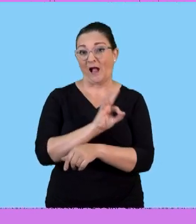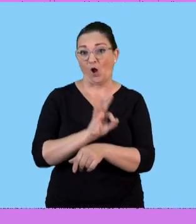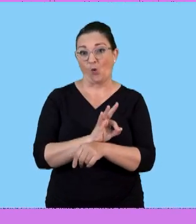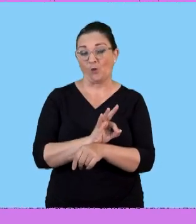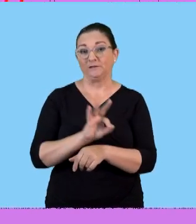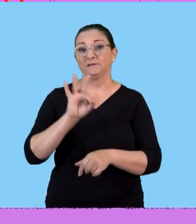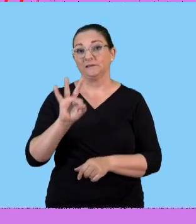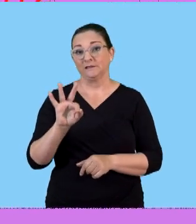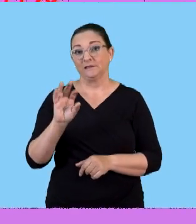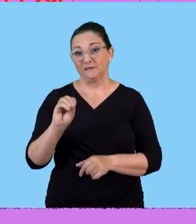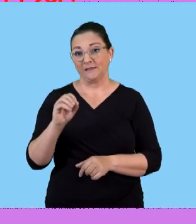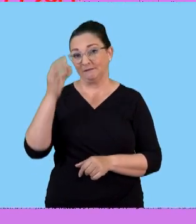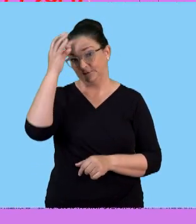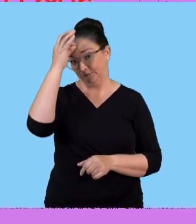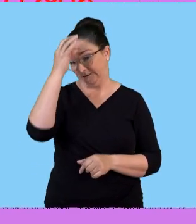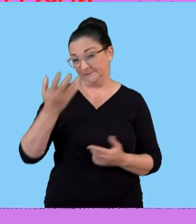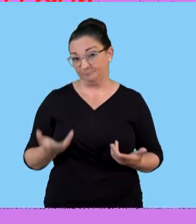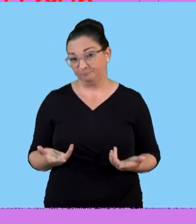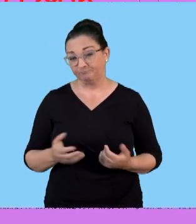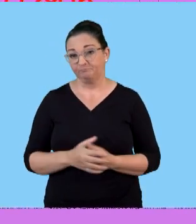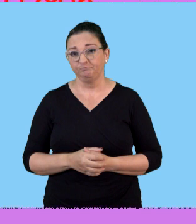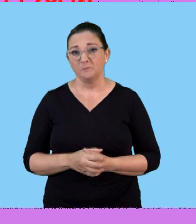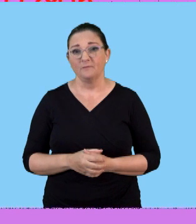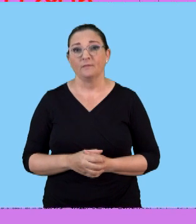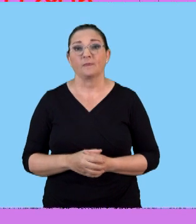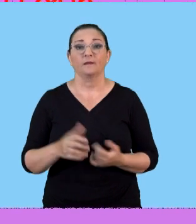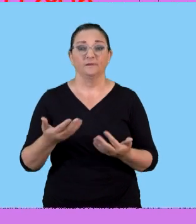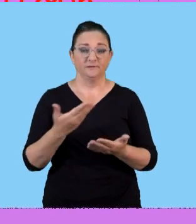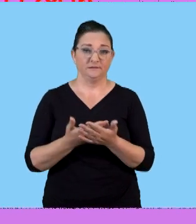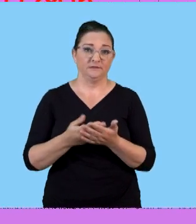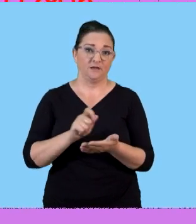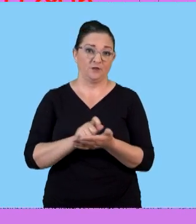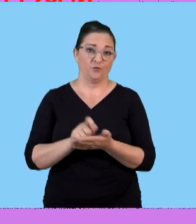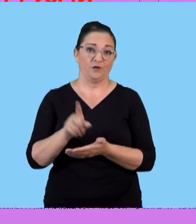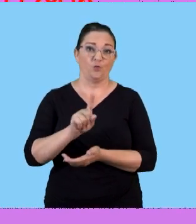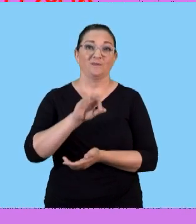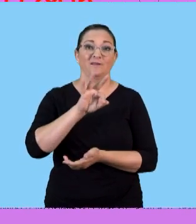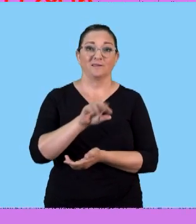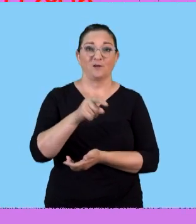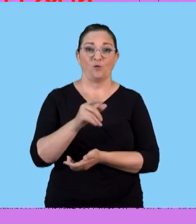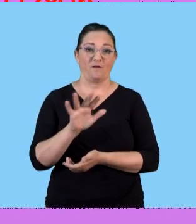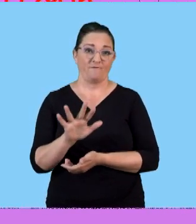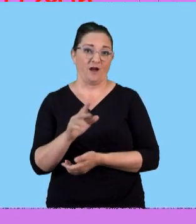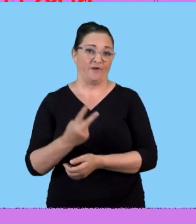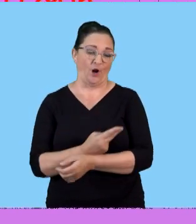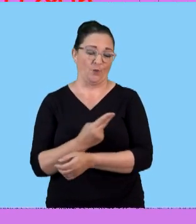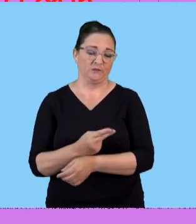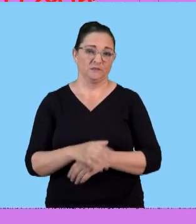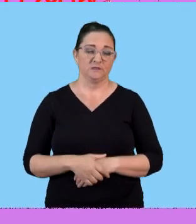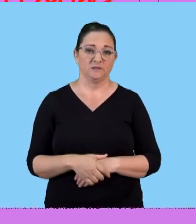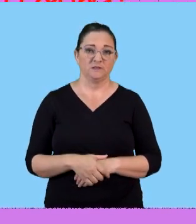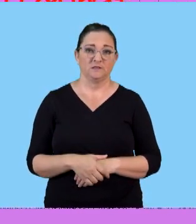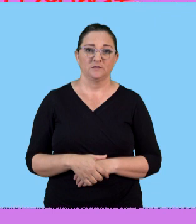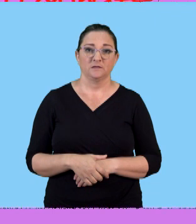hours, 30 minutes, right? So I can also write this as 3.5